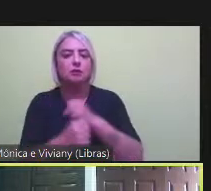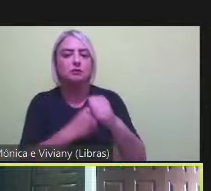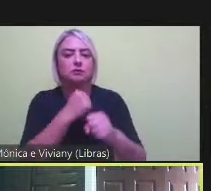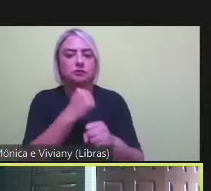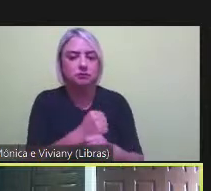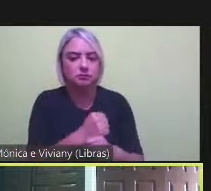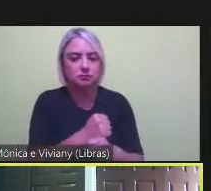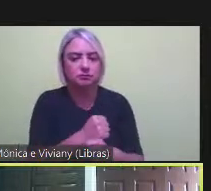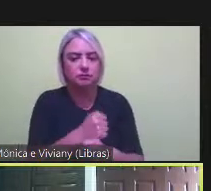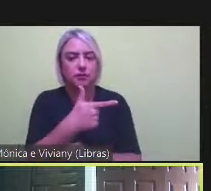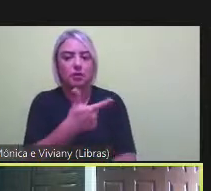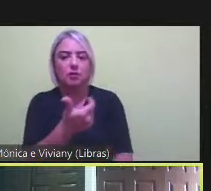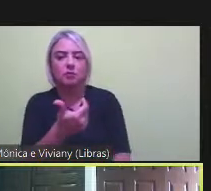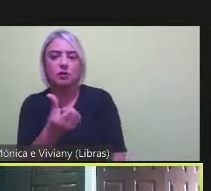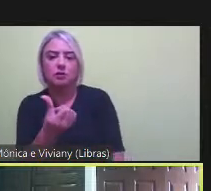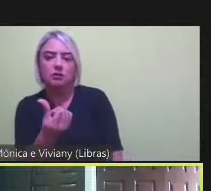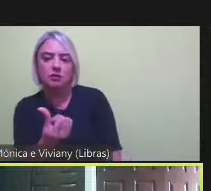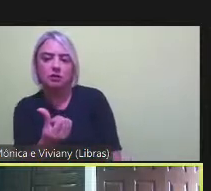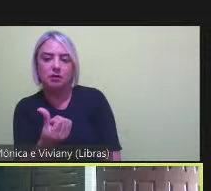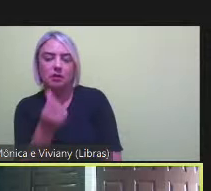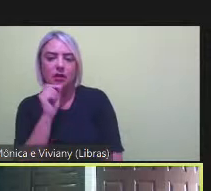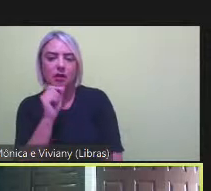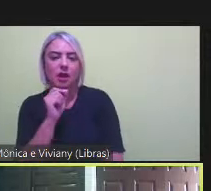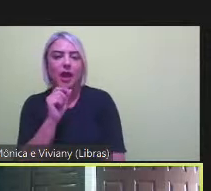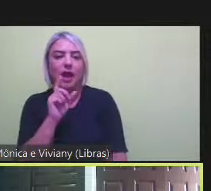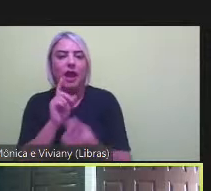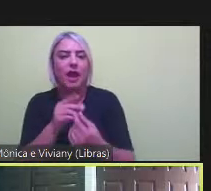cancer mortality rate was